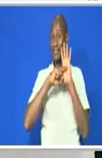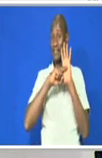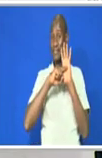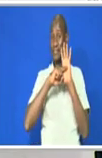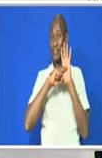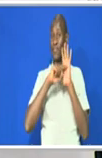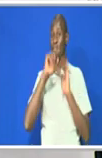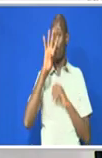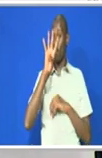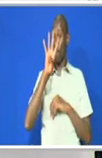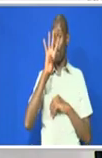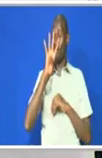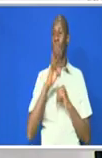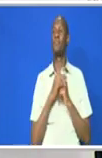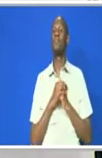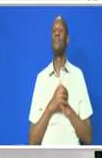4